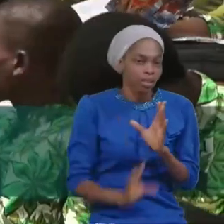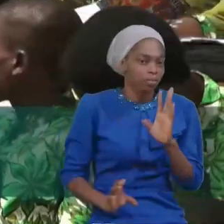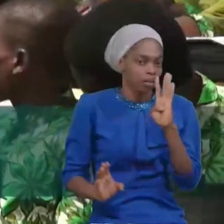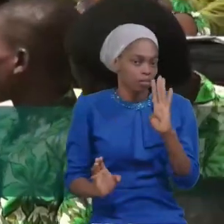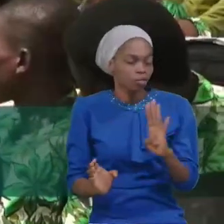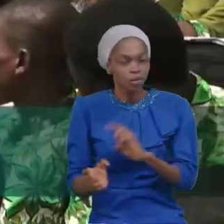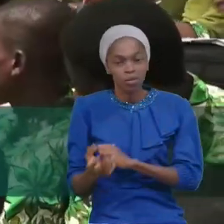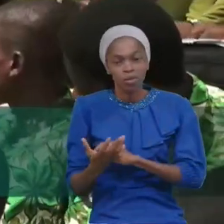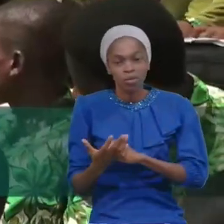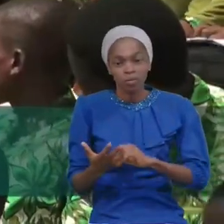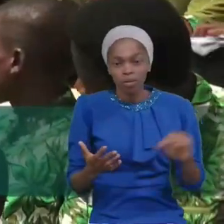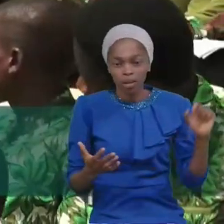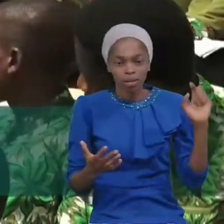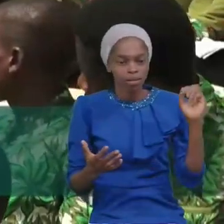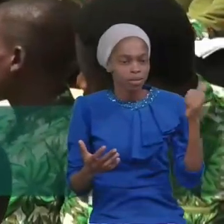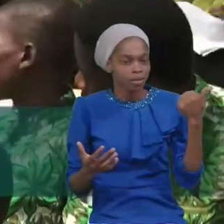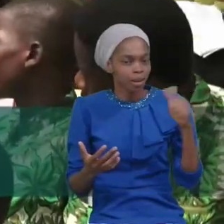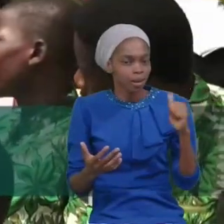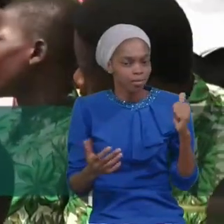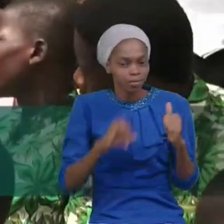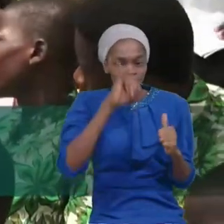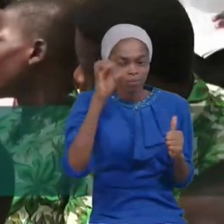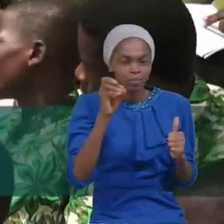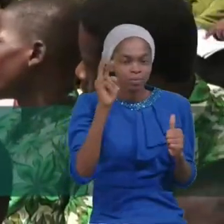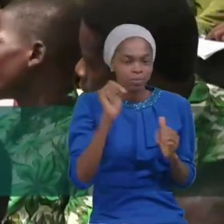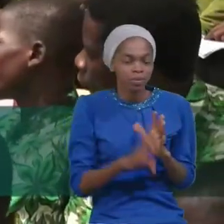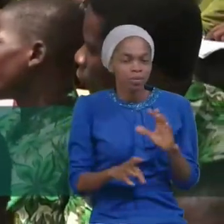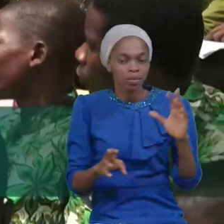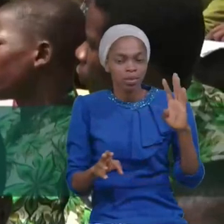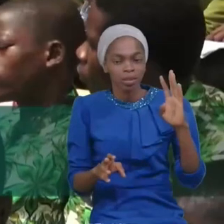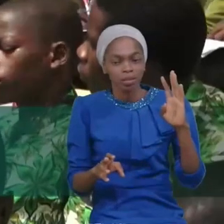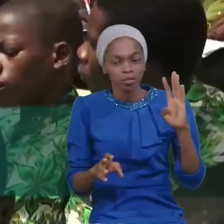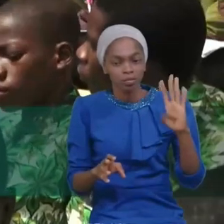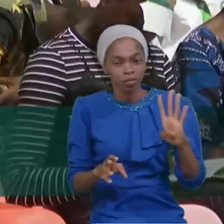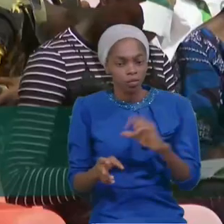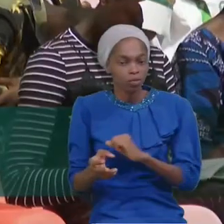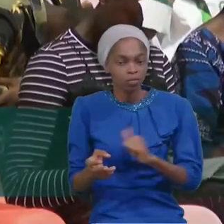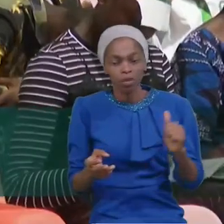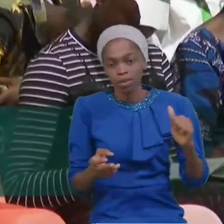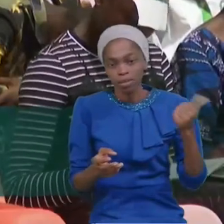verse 10. Jesus answered and said unto her,